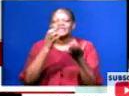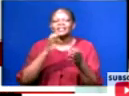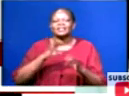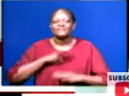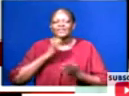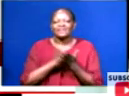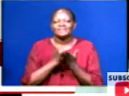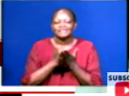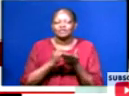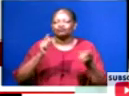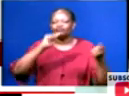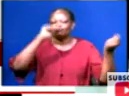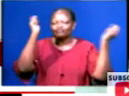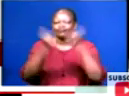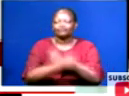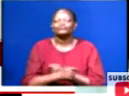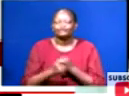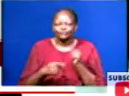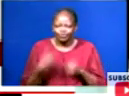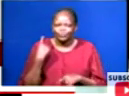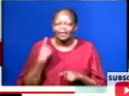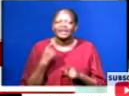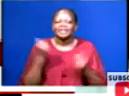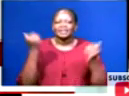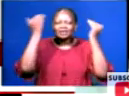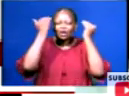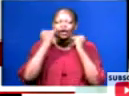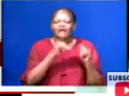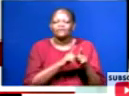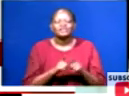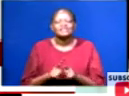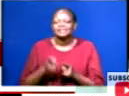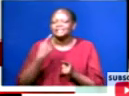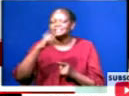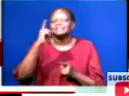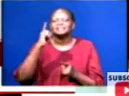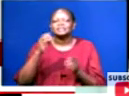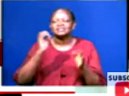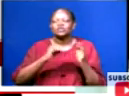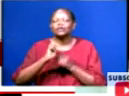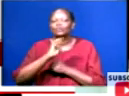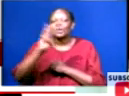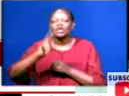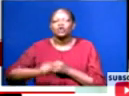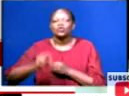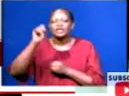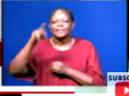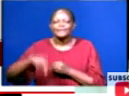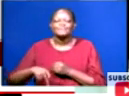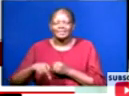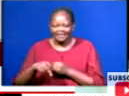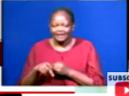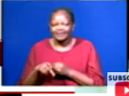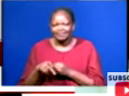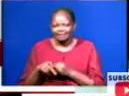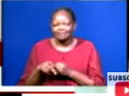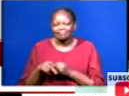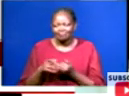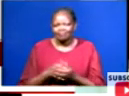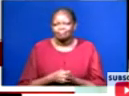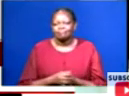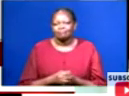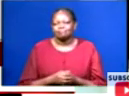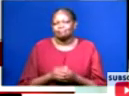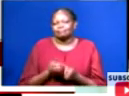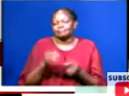to overturn Mutula's win. The court has also upheld the election of Wajir North Member of Parliament Ibrahim Abdi Saney. In